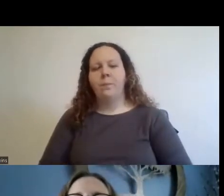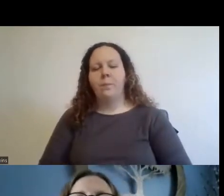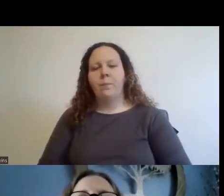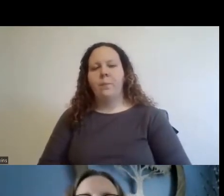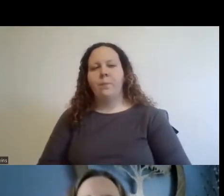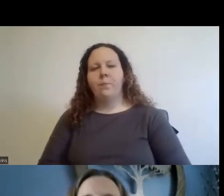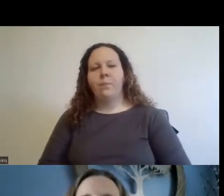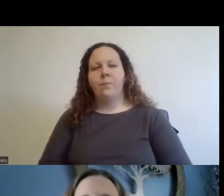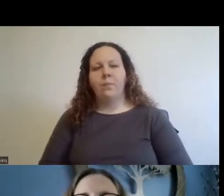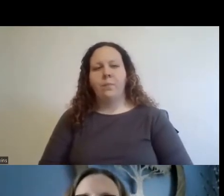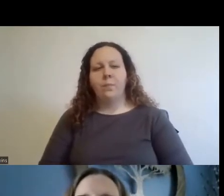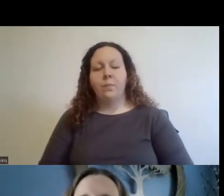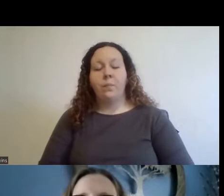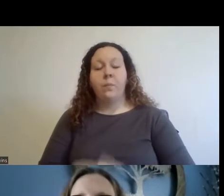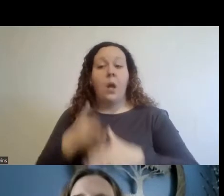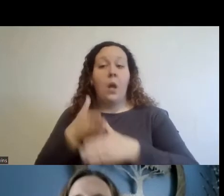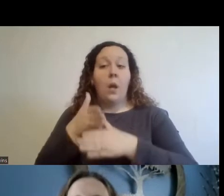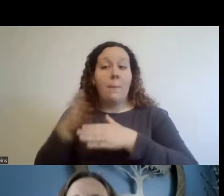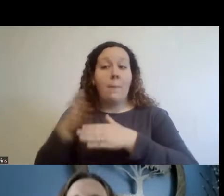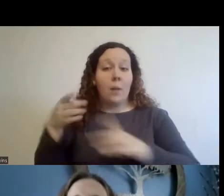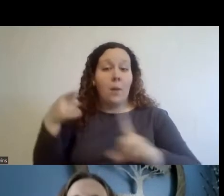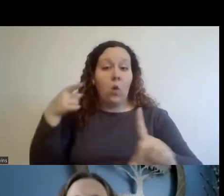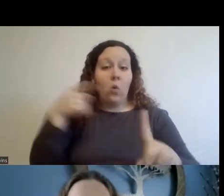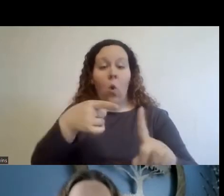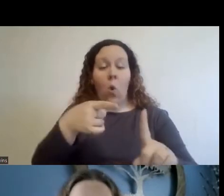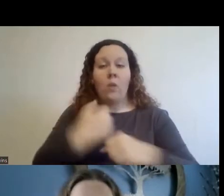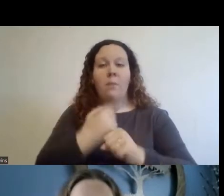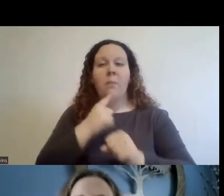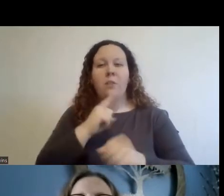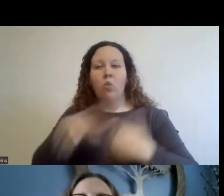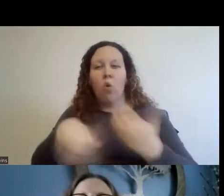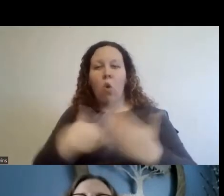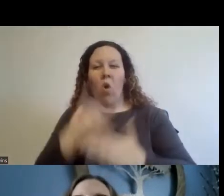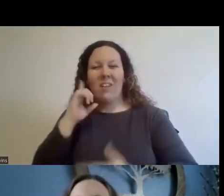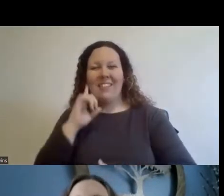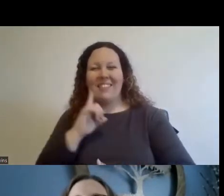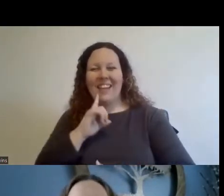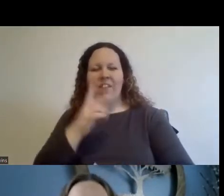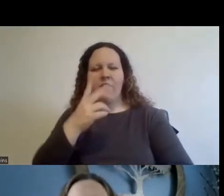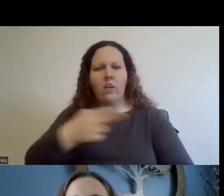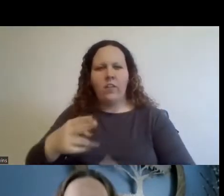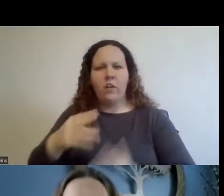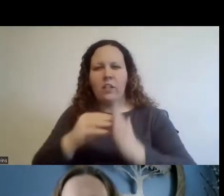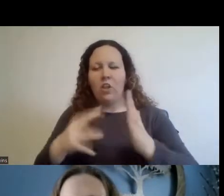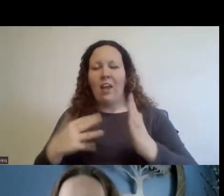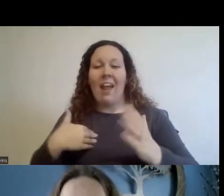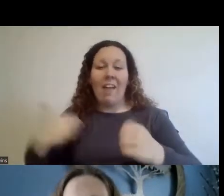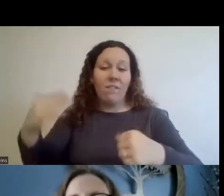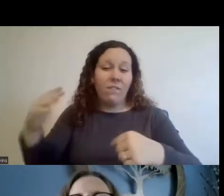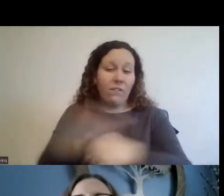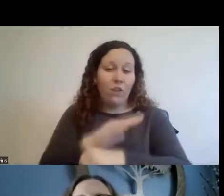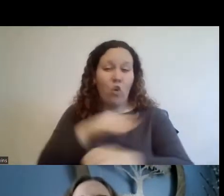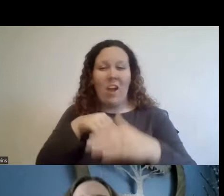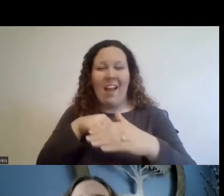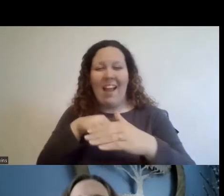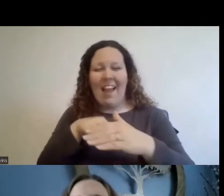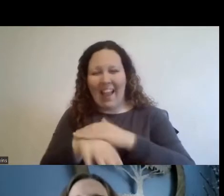And the primary goal is to ensure that all deaf and hard of hearing students have full access to communication,